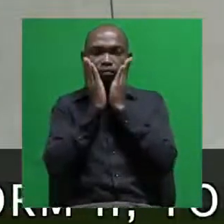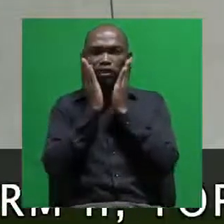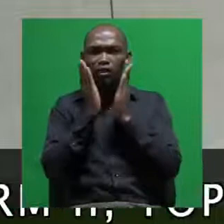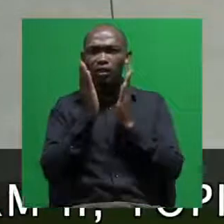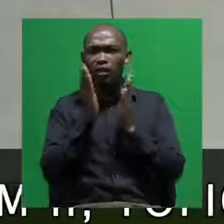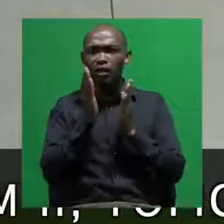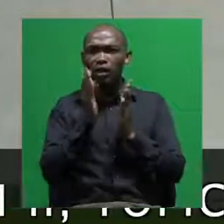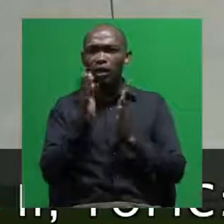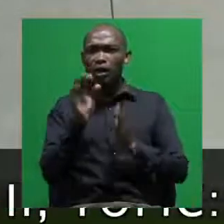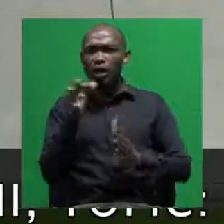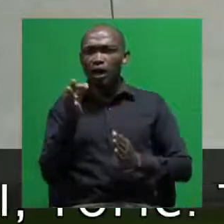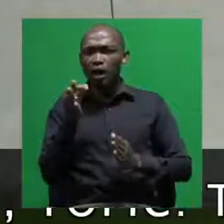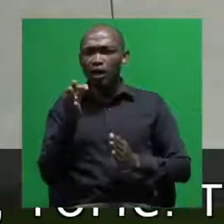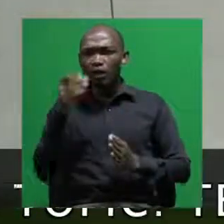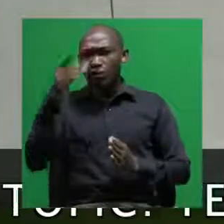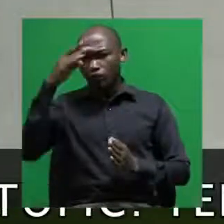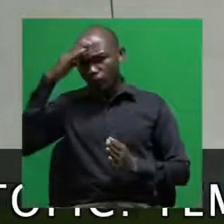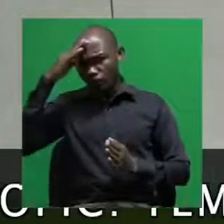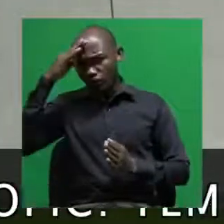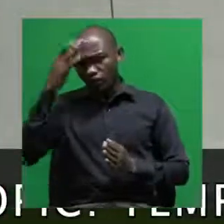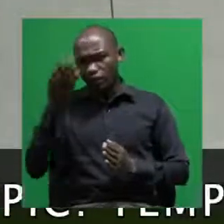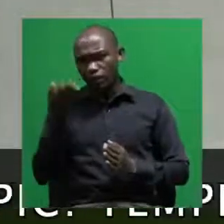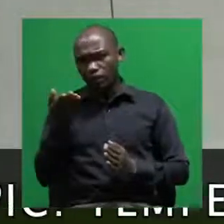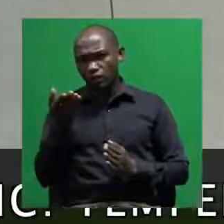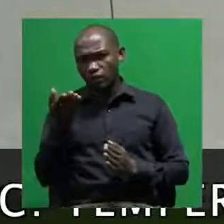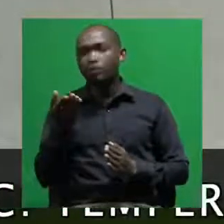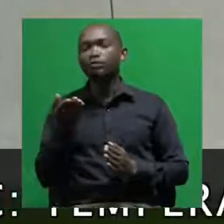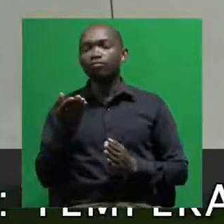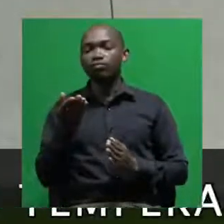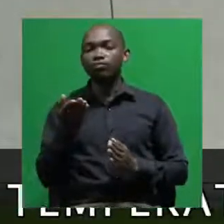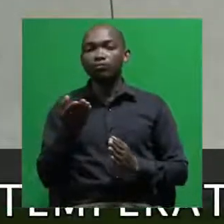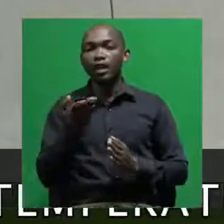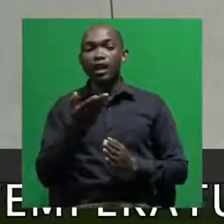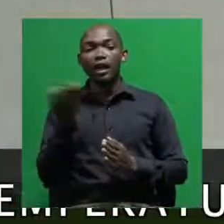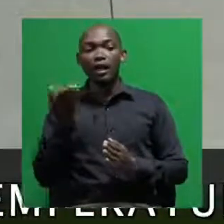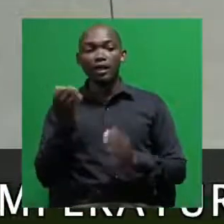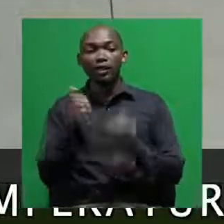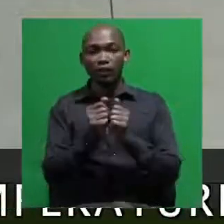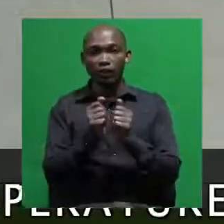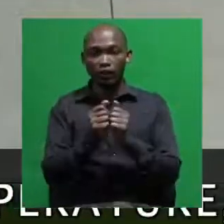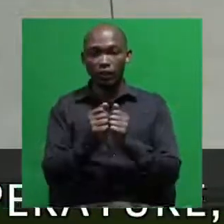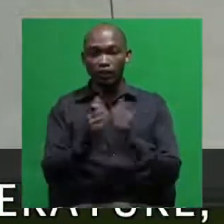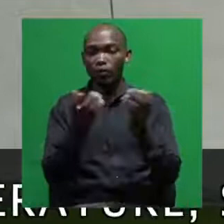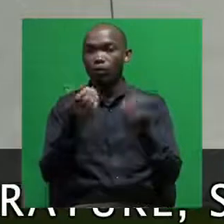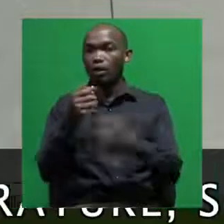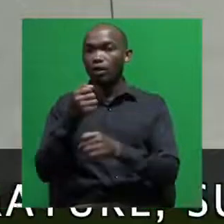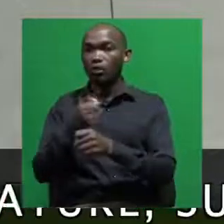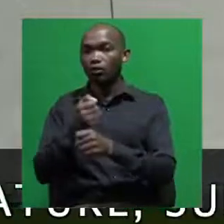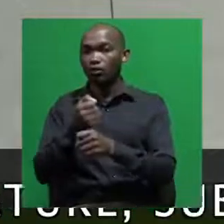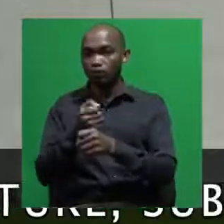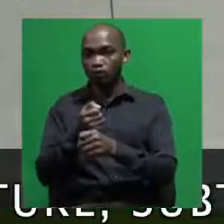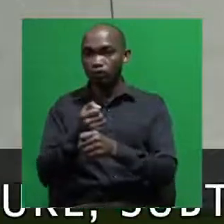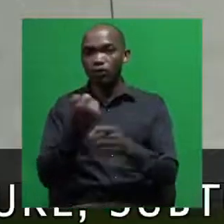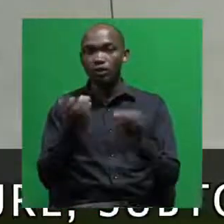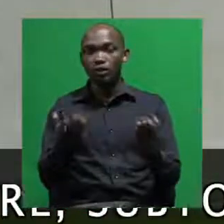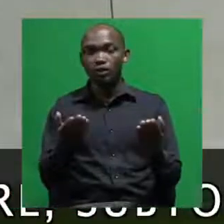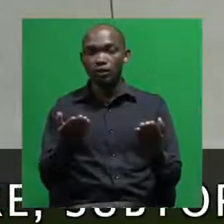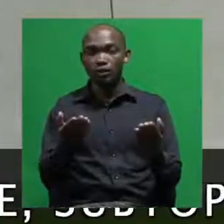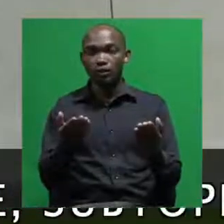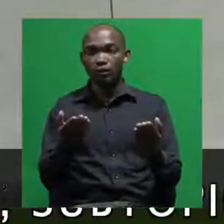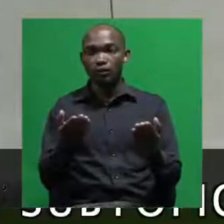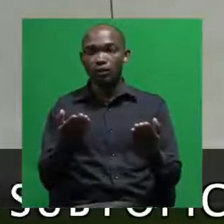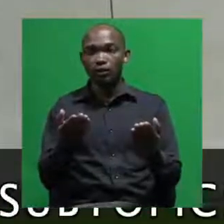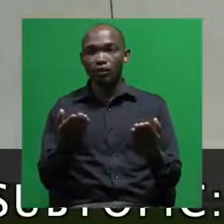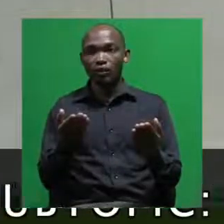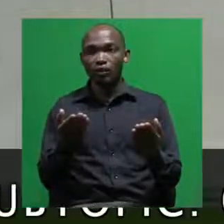Okay. Then another thing that we can do right now, you can open your mouth, then place your